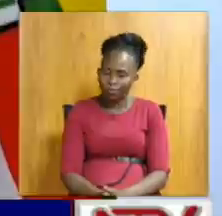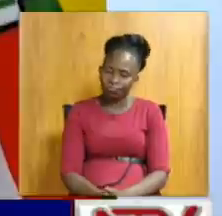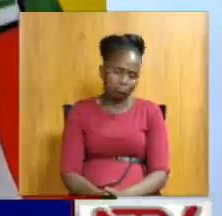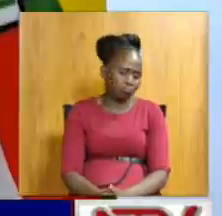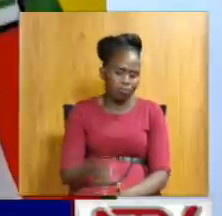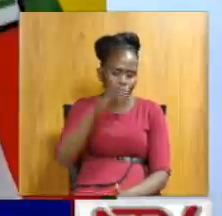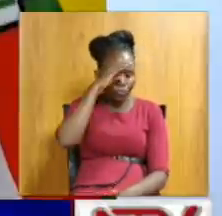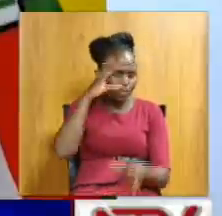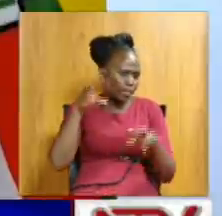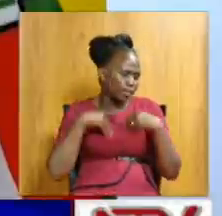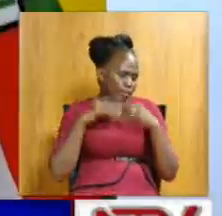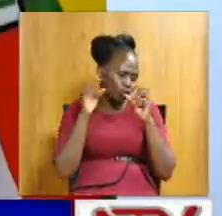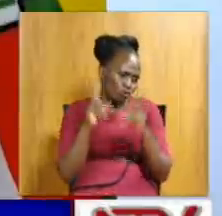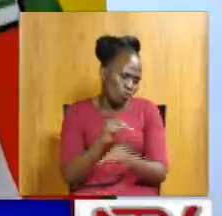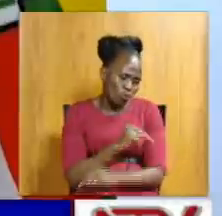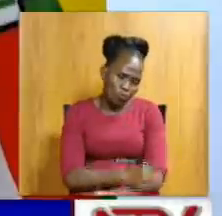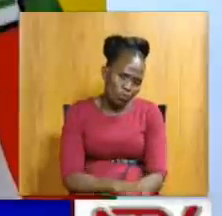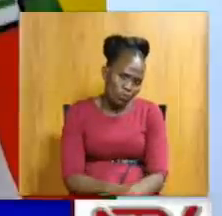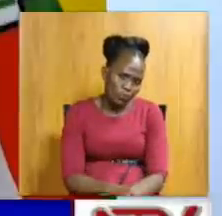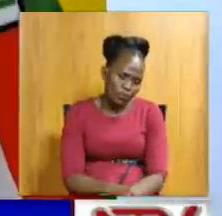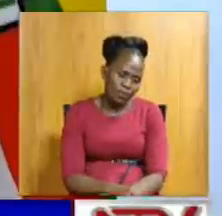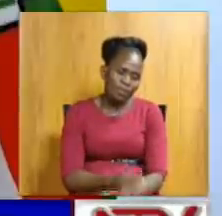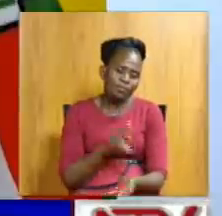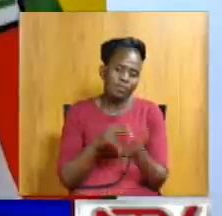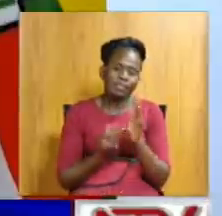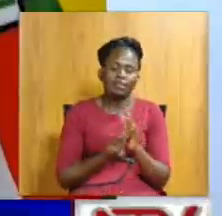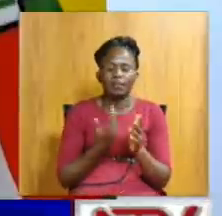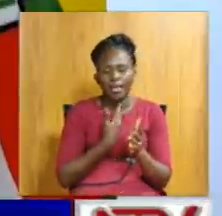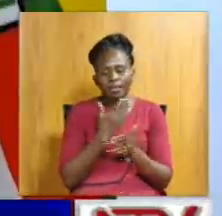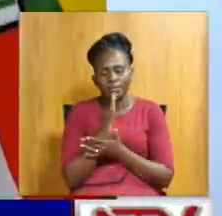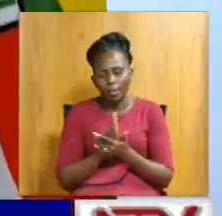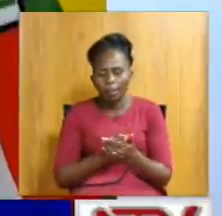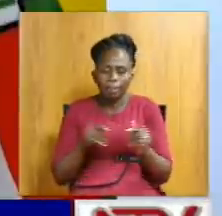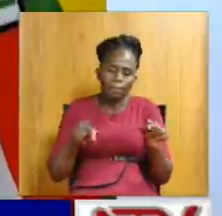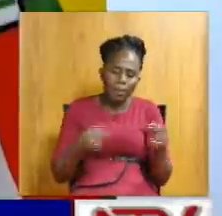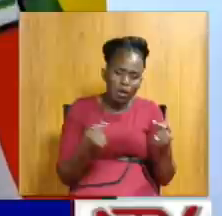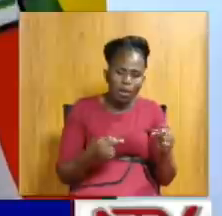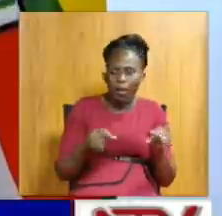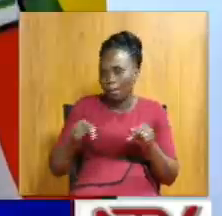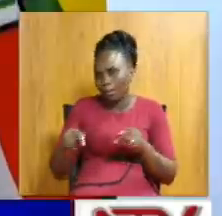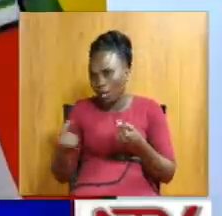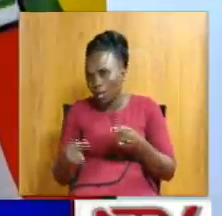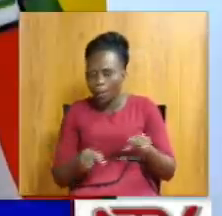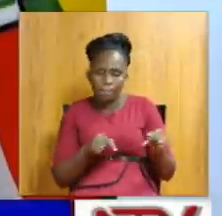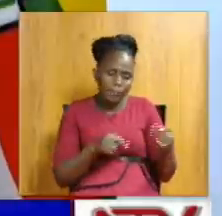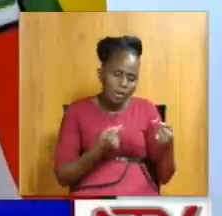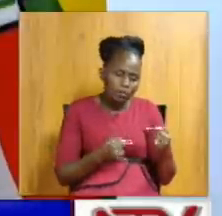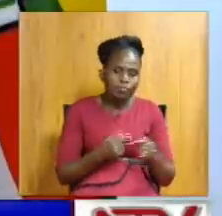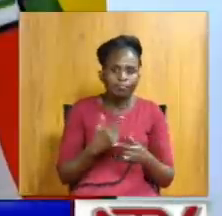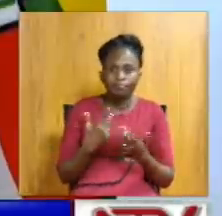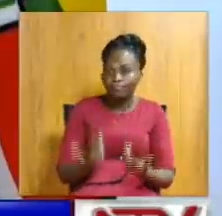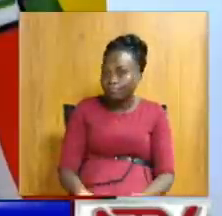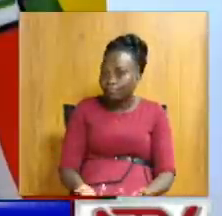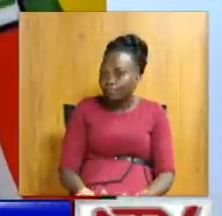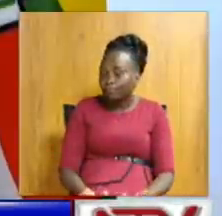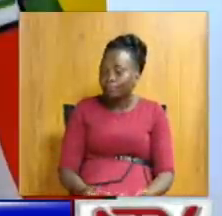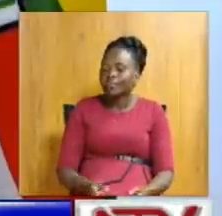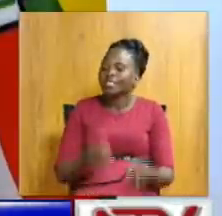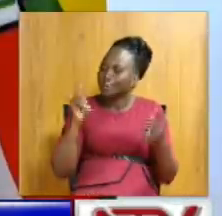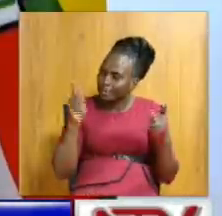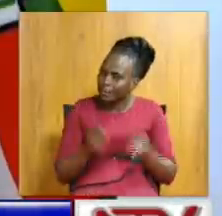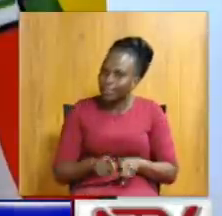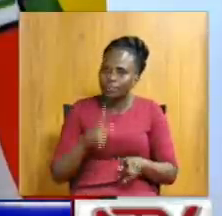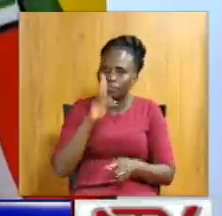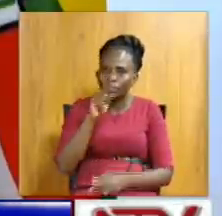that. Hence, there were some skirmishes. This is exactly what NUP did in the